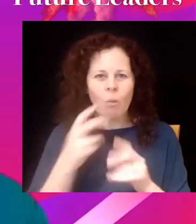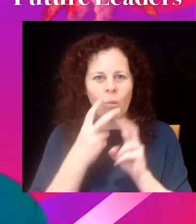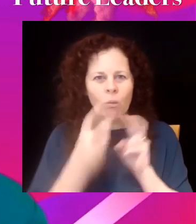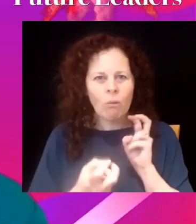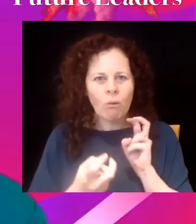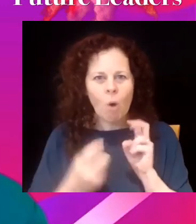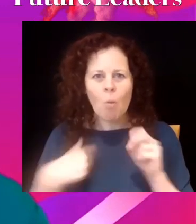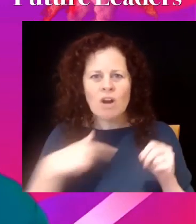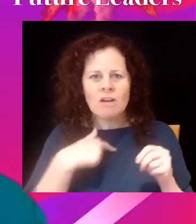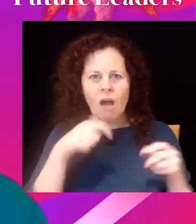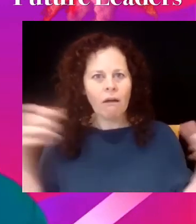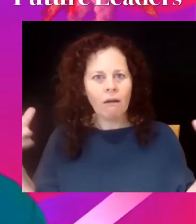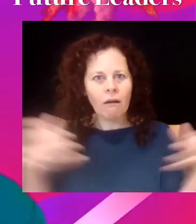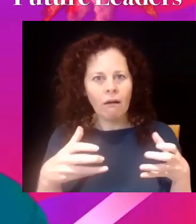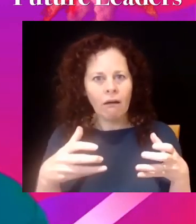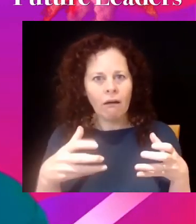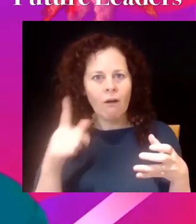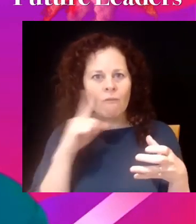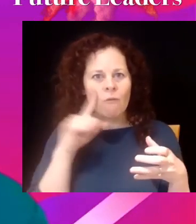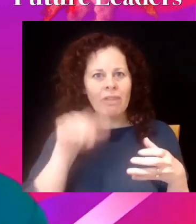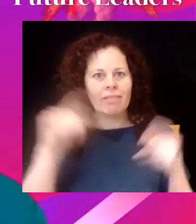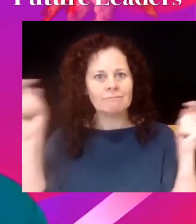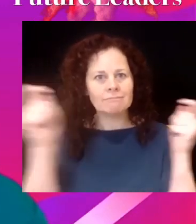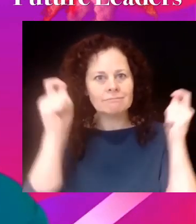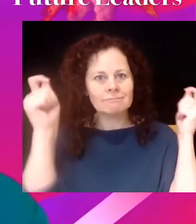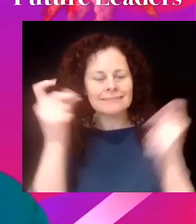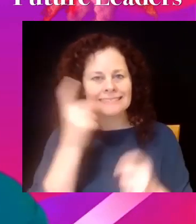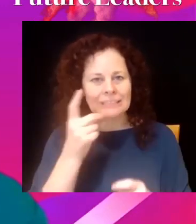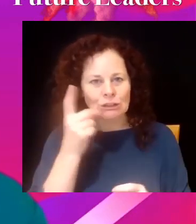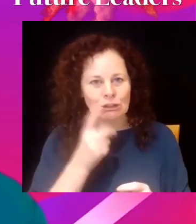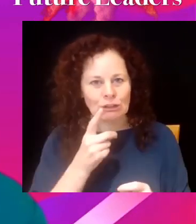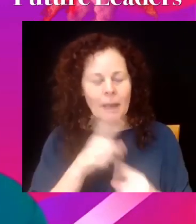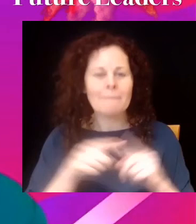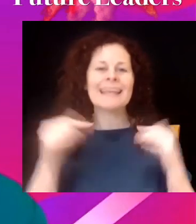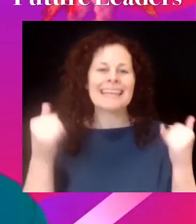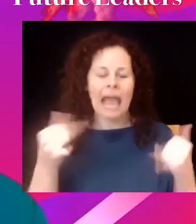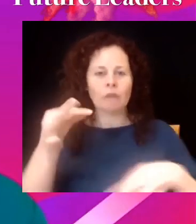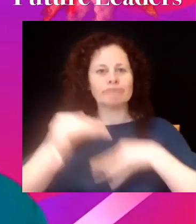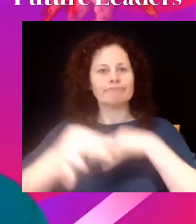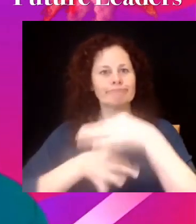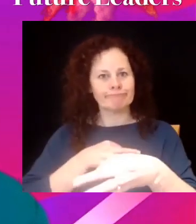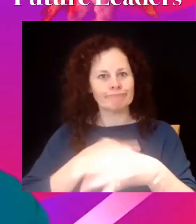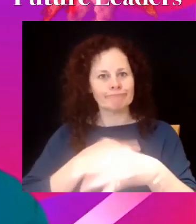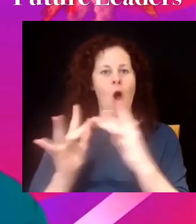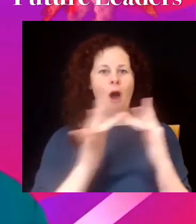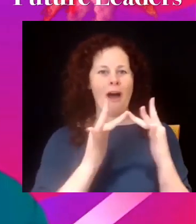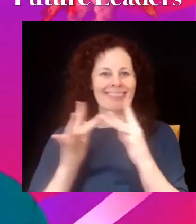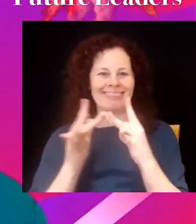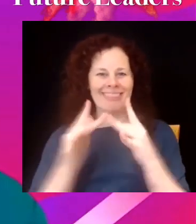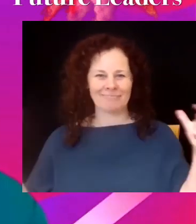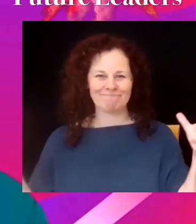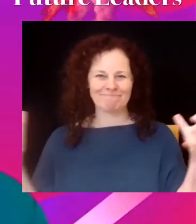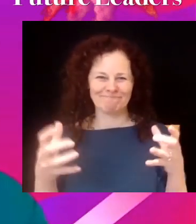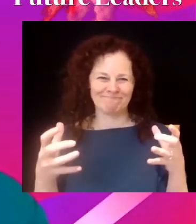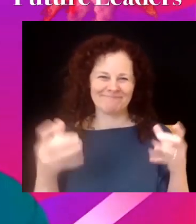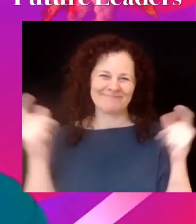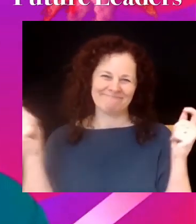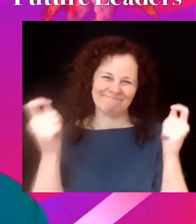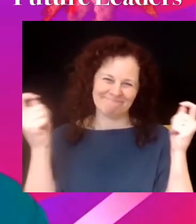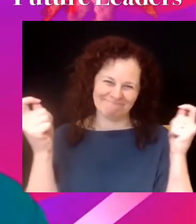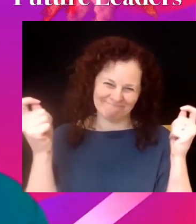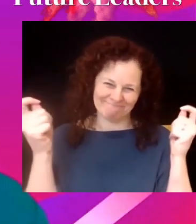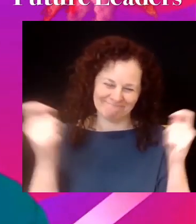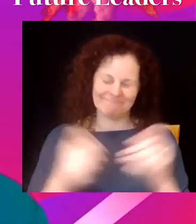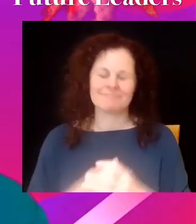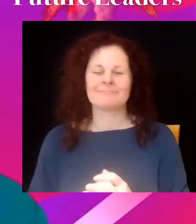30th anniversary Scholars Dinner. But here we are, celebrating virtually. We knew right away, even if we couldn't have